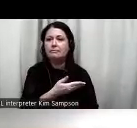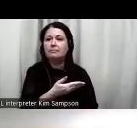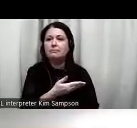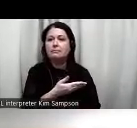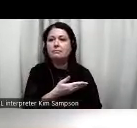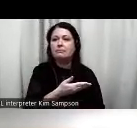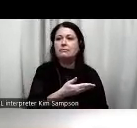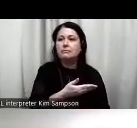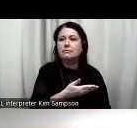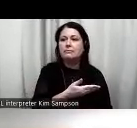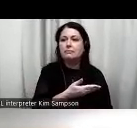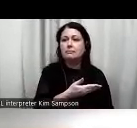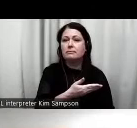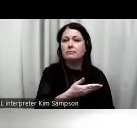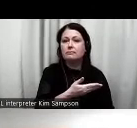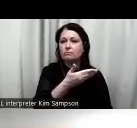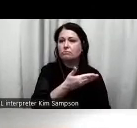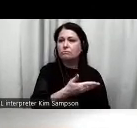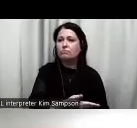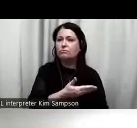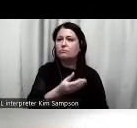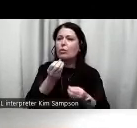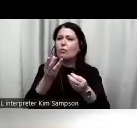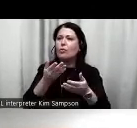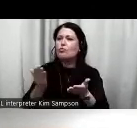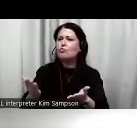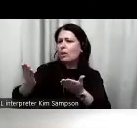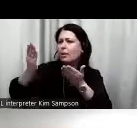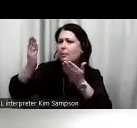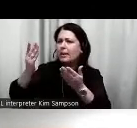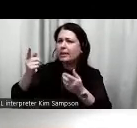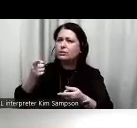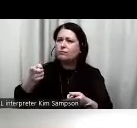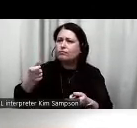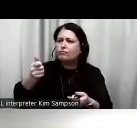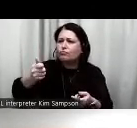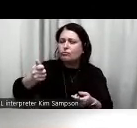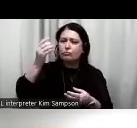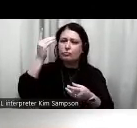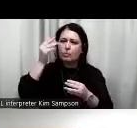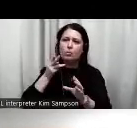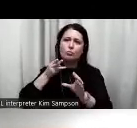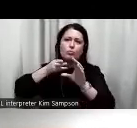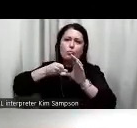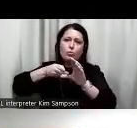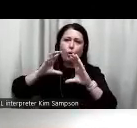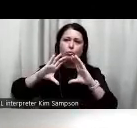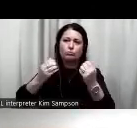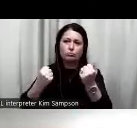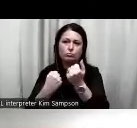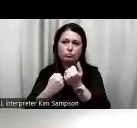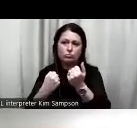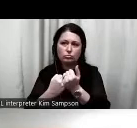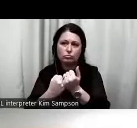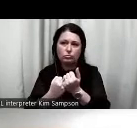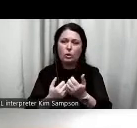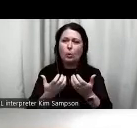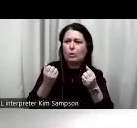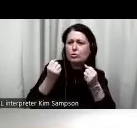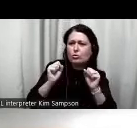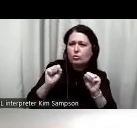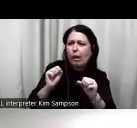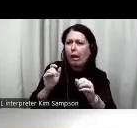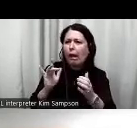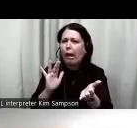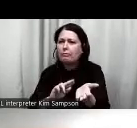So here are just a few recommendations if you are considering joining or trying a community support